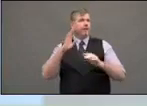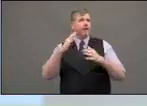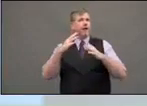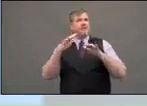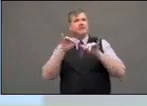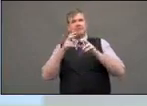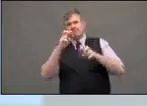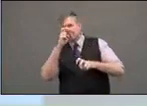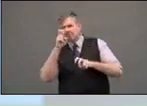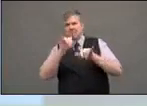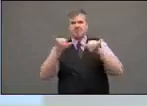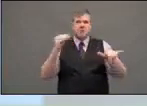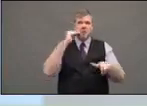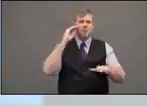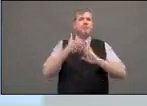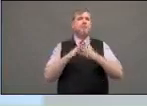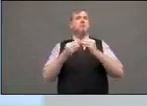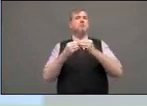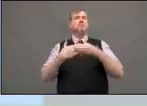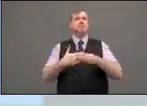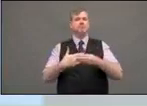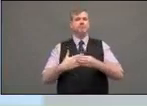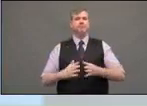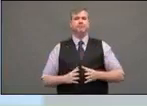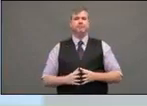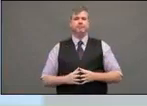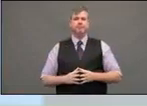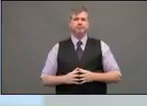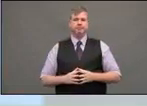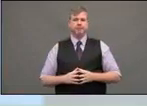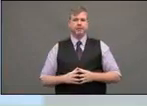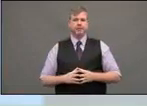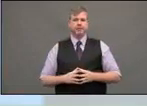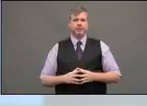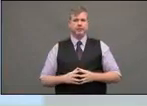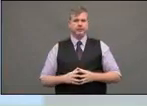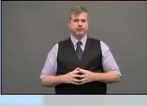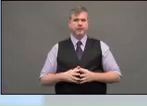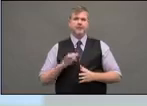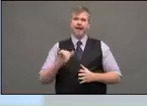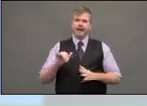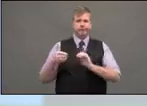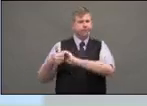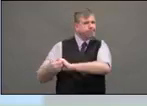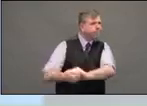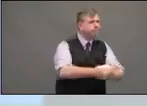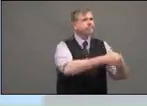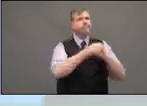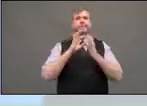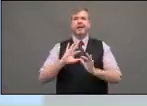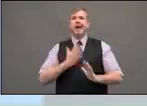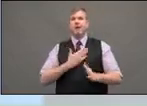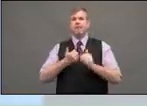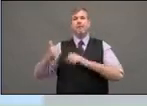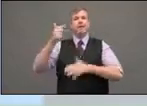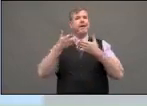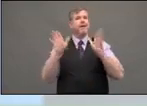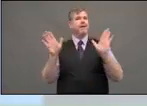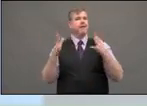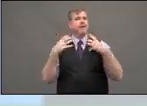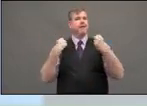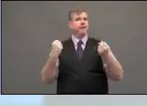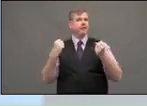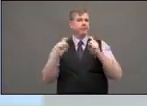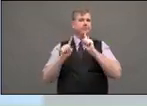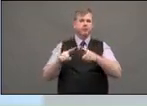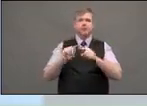response in participating in our public health response to COVID-19. For more information about our coronavirus response, please visit our website